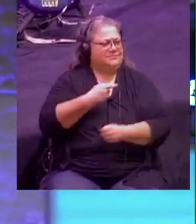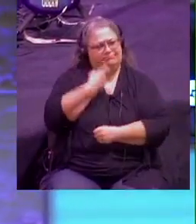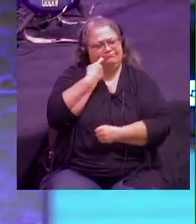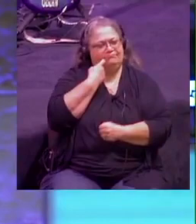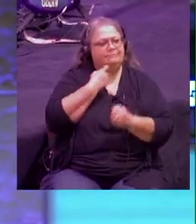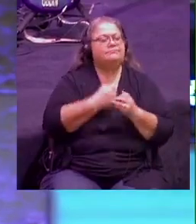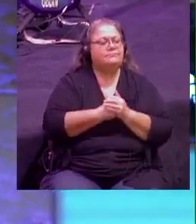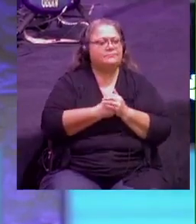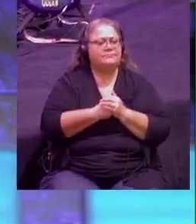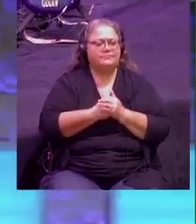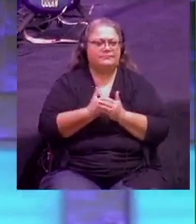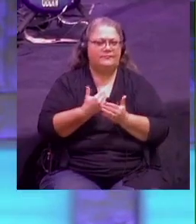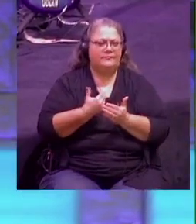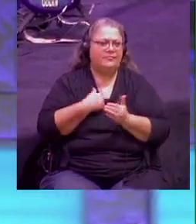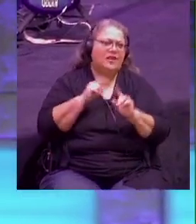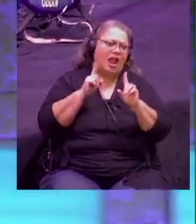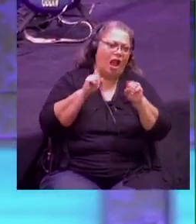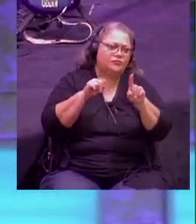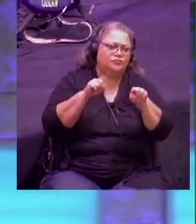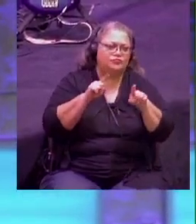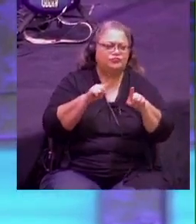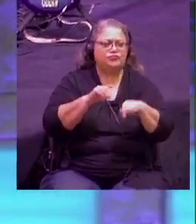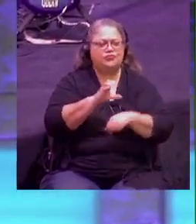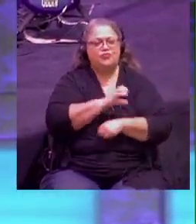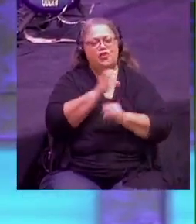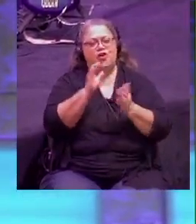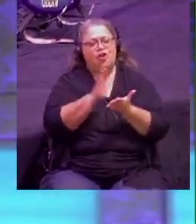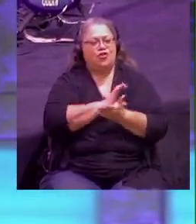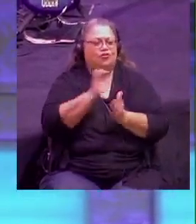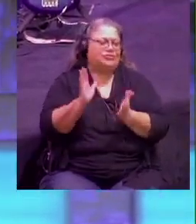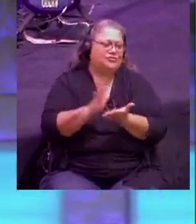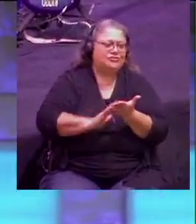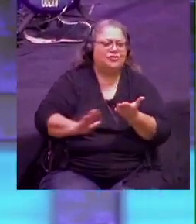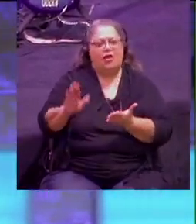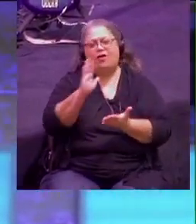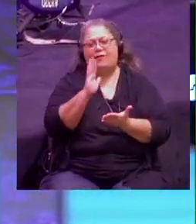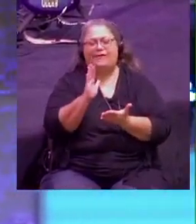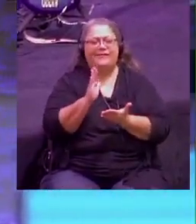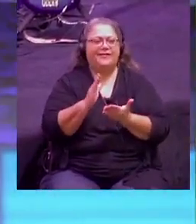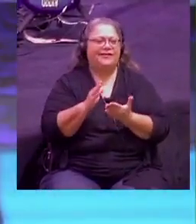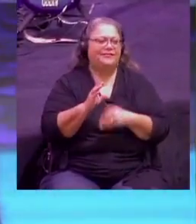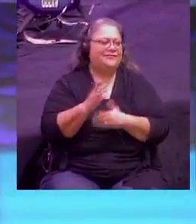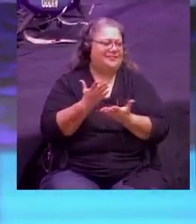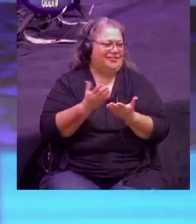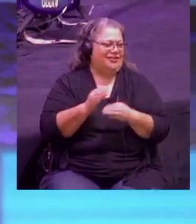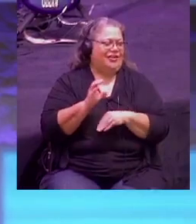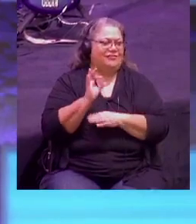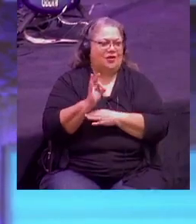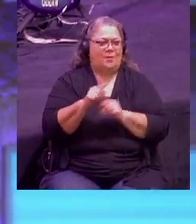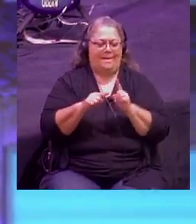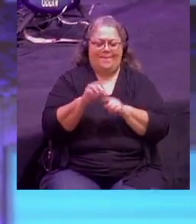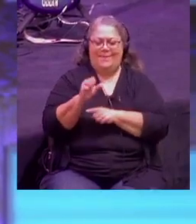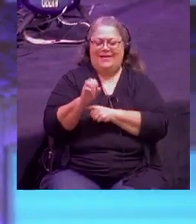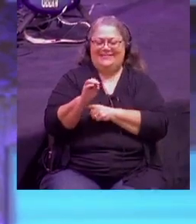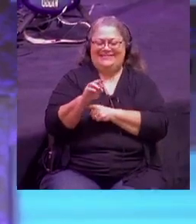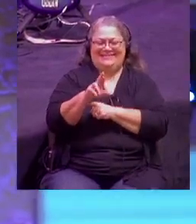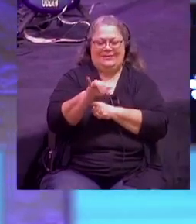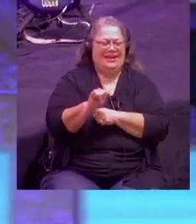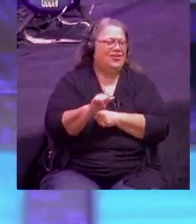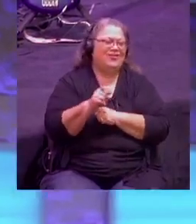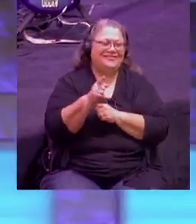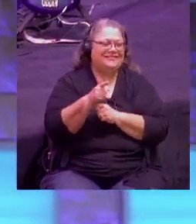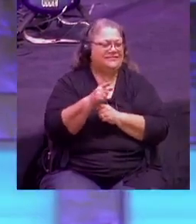I'm all about going to seminary. I'm all about Christian college. I'm all about learning as much as you can. But seminary, it's